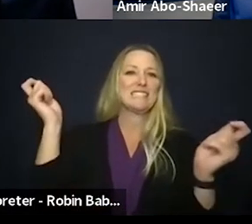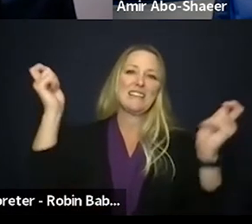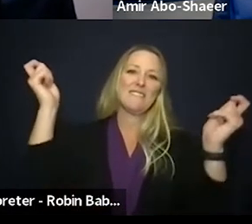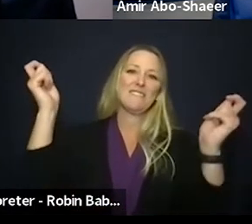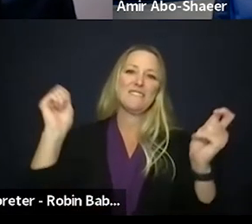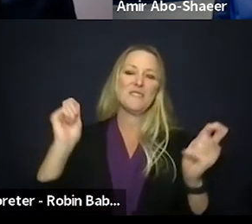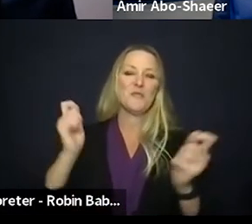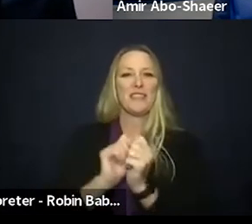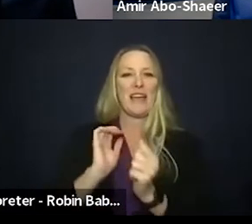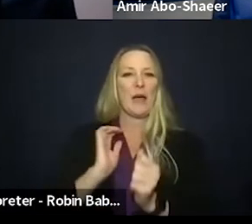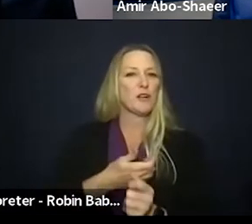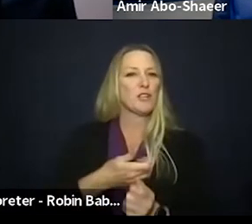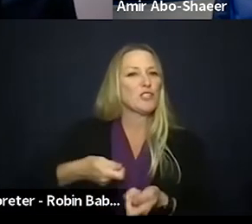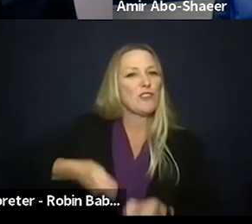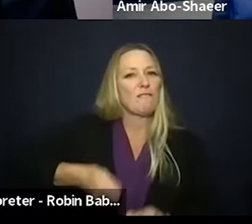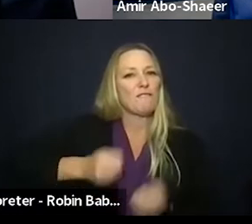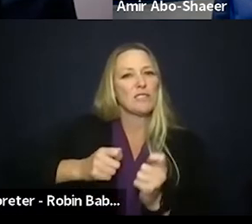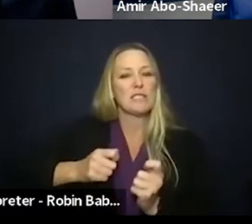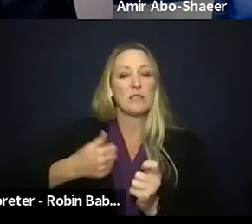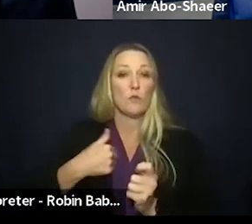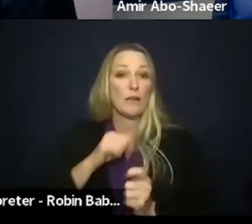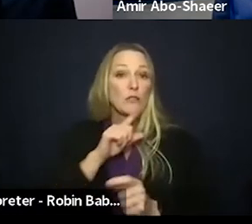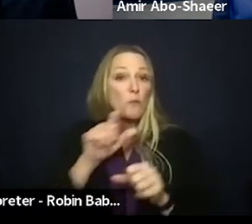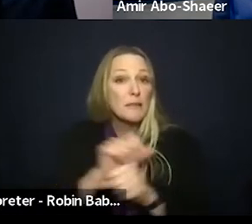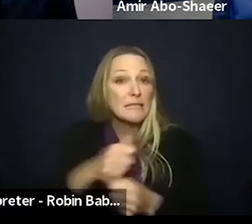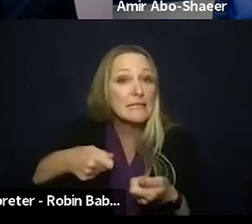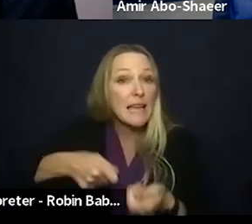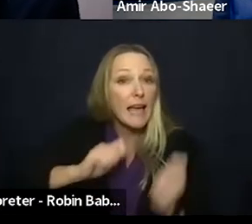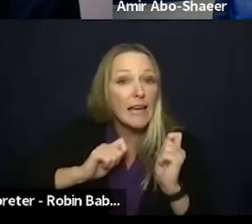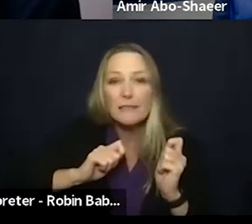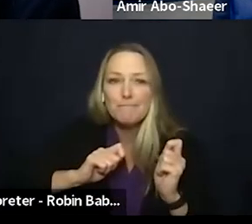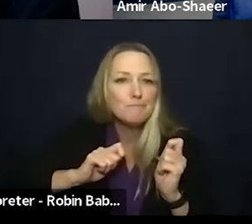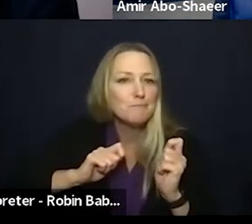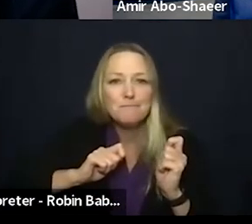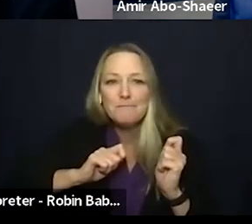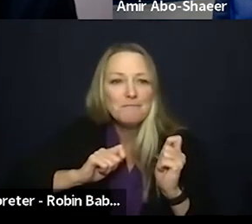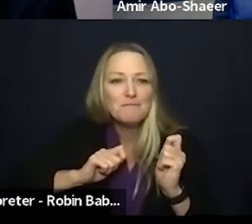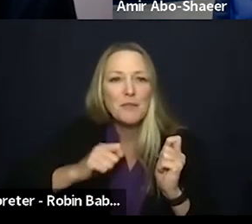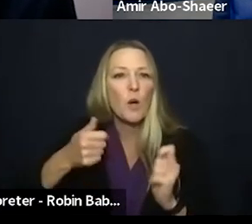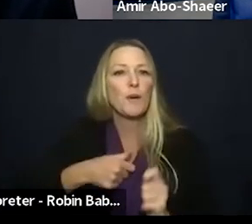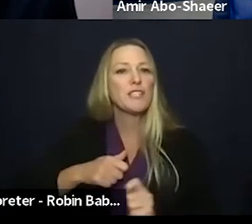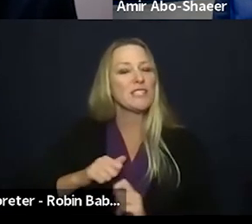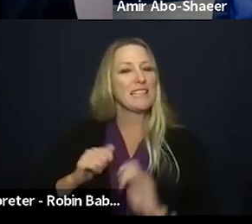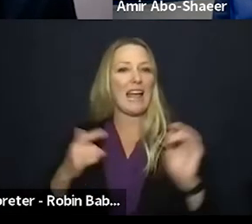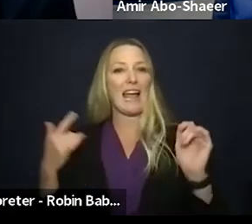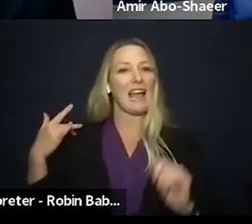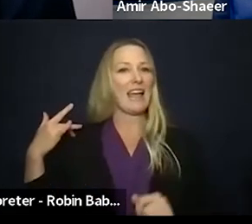our shovels we didn't actually do the digging we post